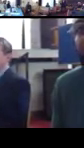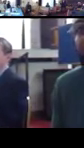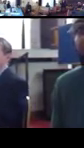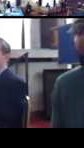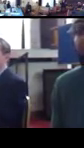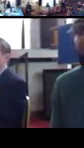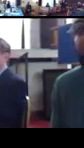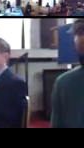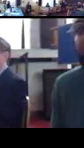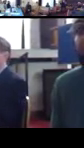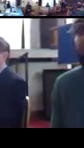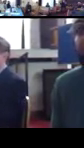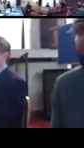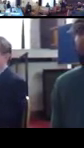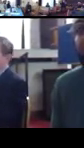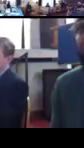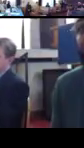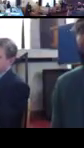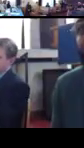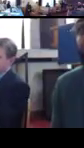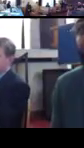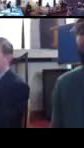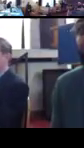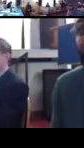I pack it download it on my phone and carry it on.